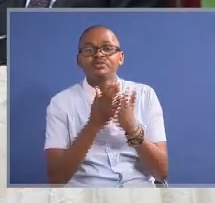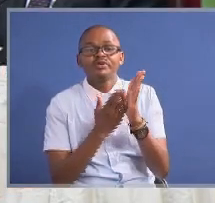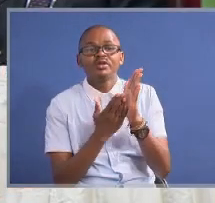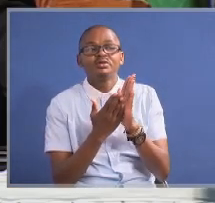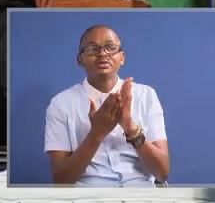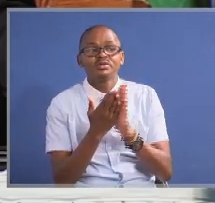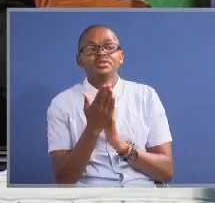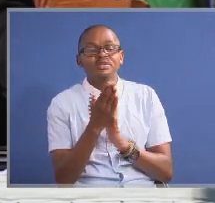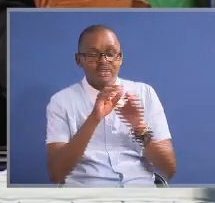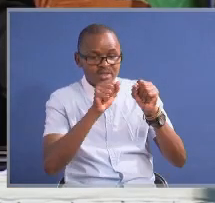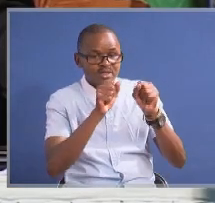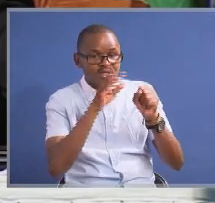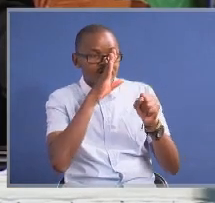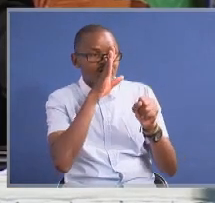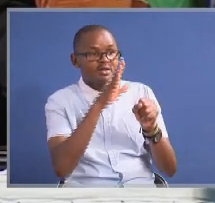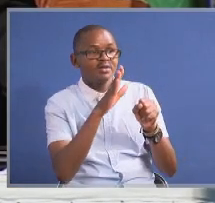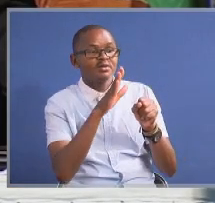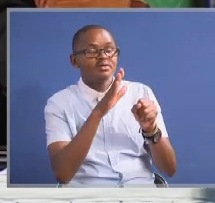development that can be,